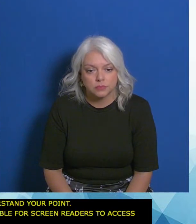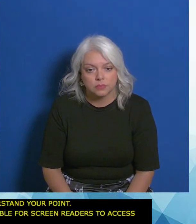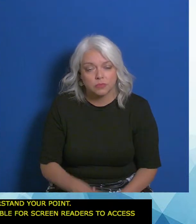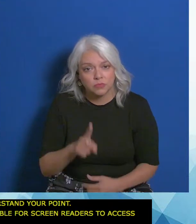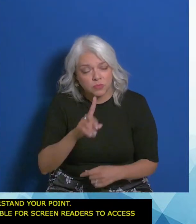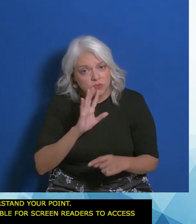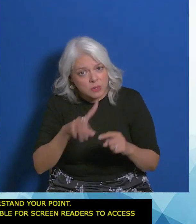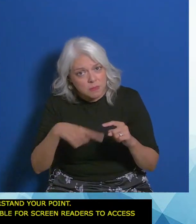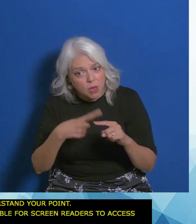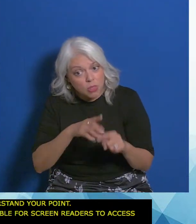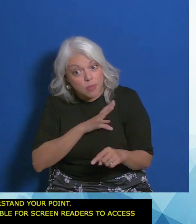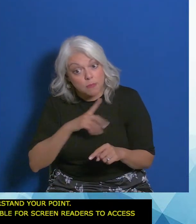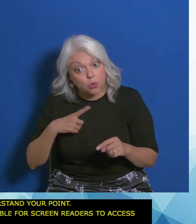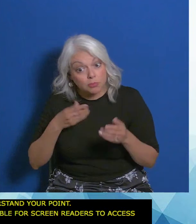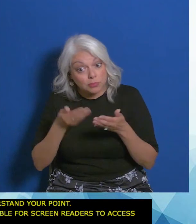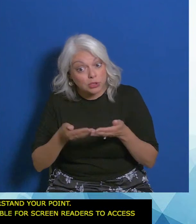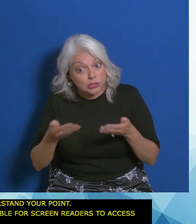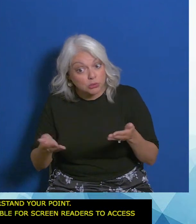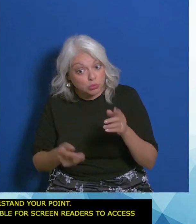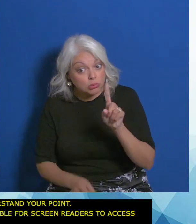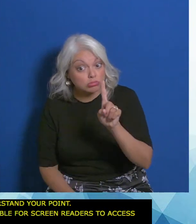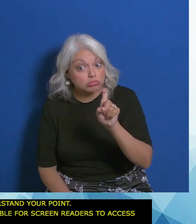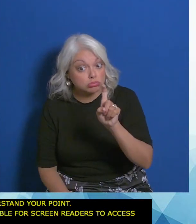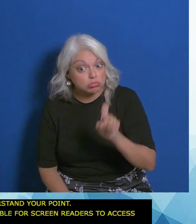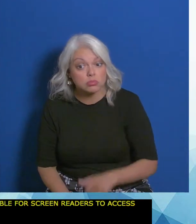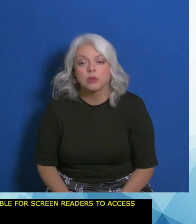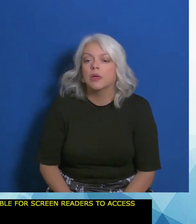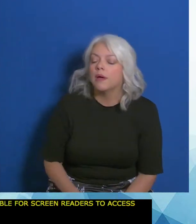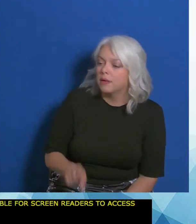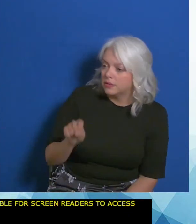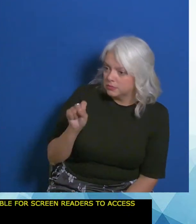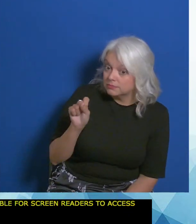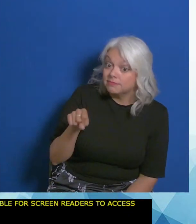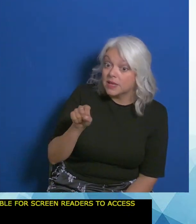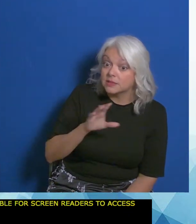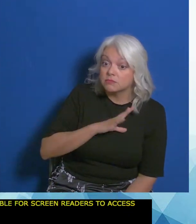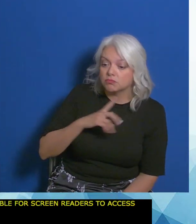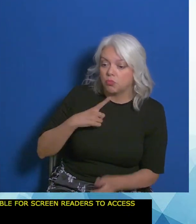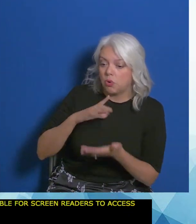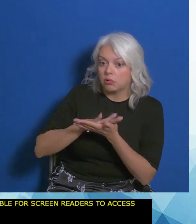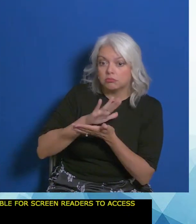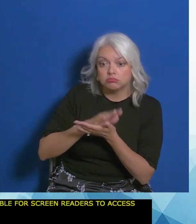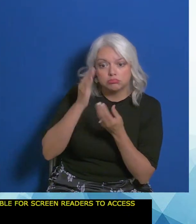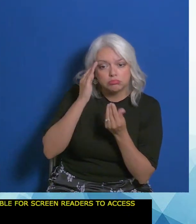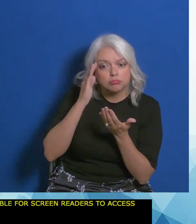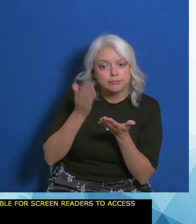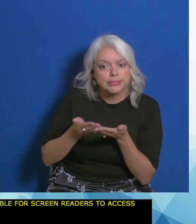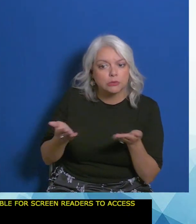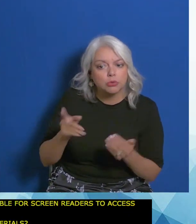Are you speaking of board materials? Yes, board materials.